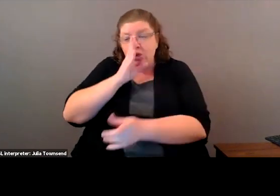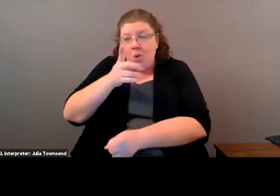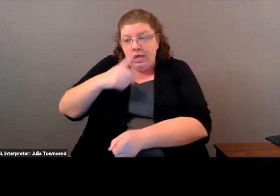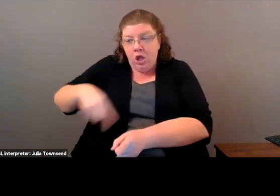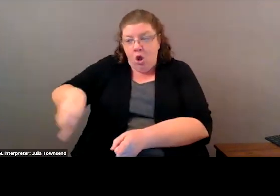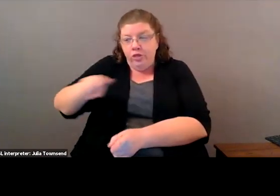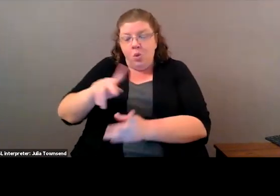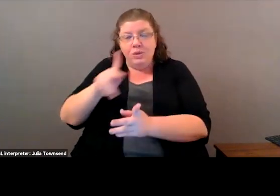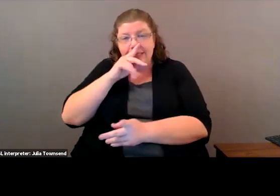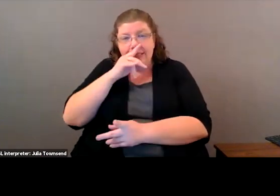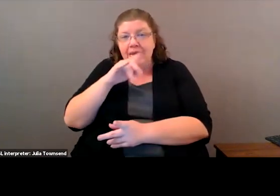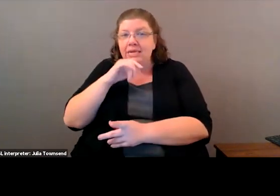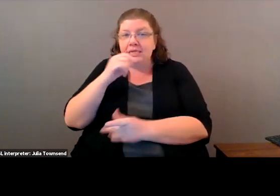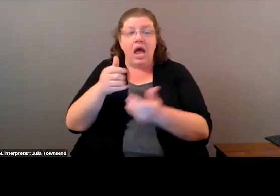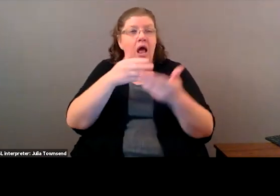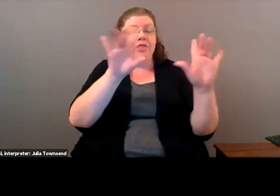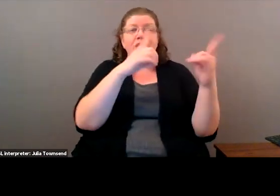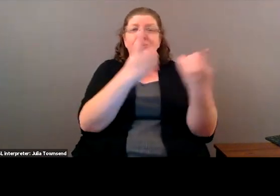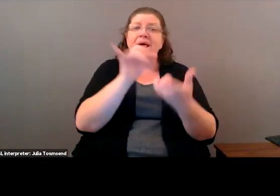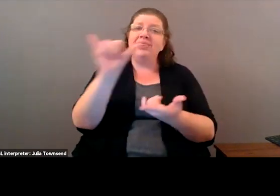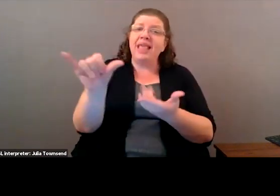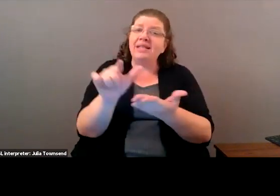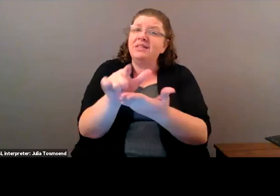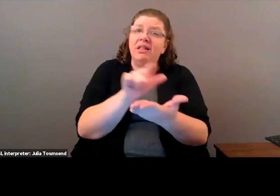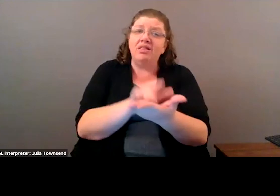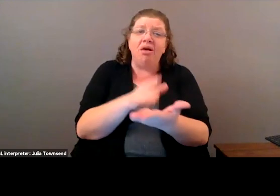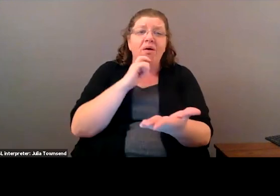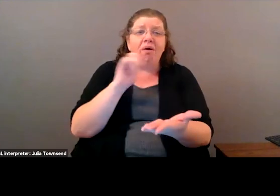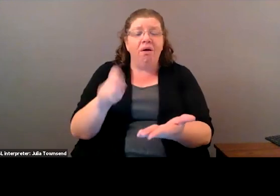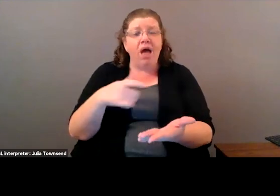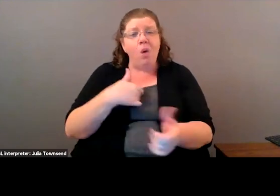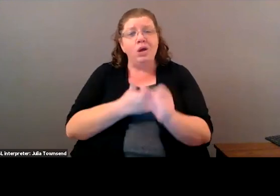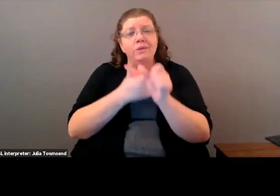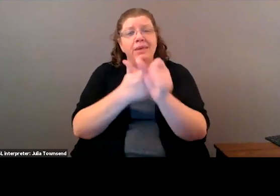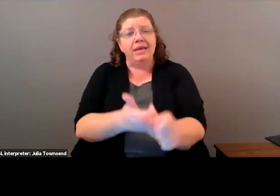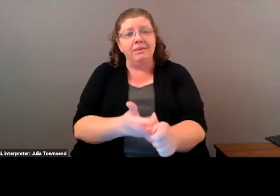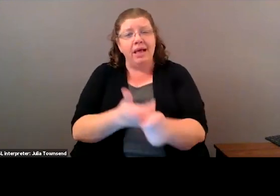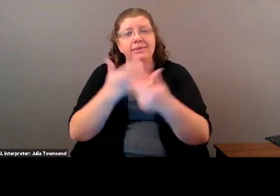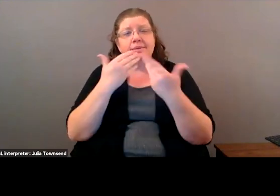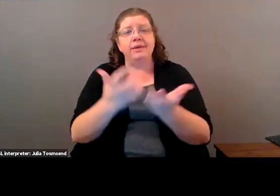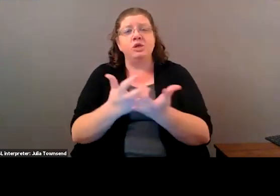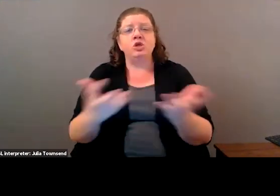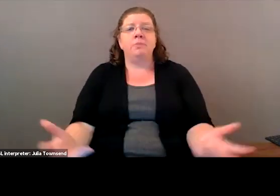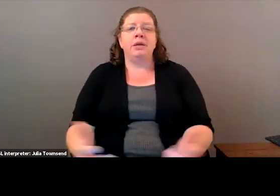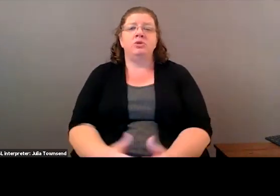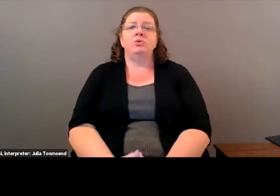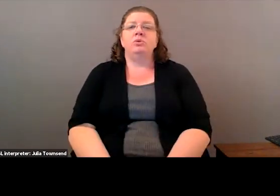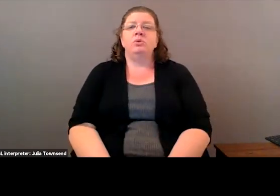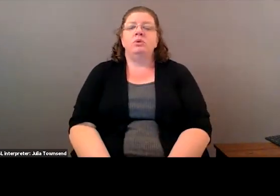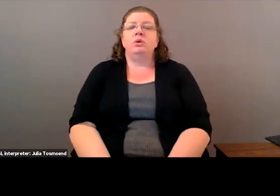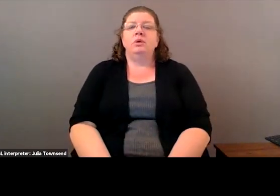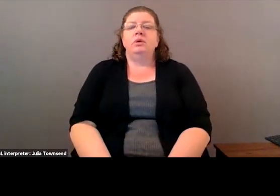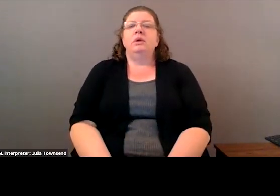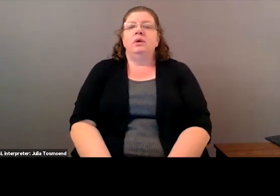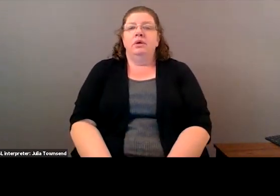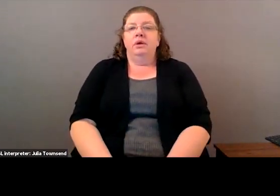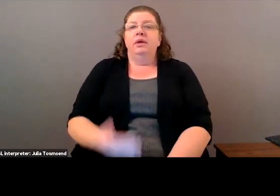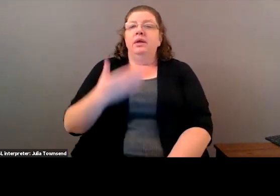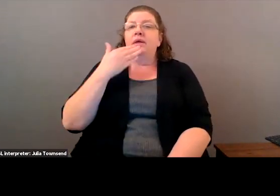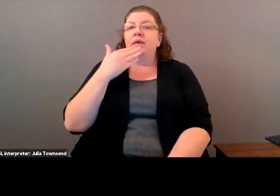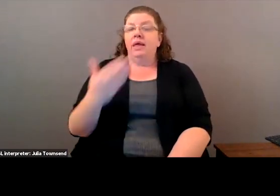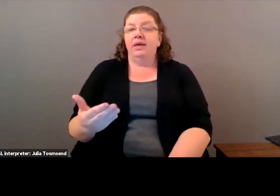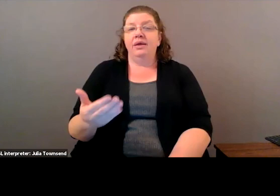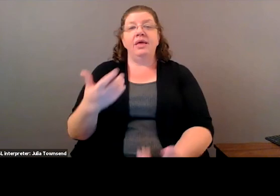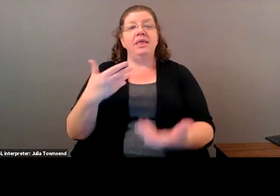do it district-wide. That's just the law. And I want to be in compliance. Thanks so much. Thank you. And President Ford, that concludes